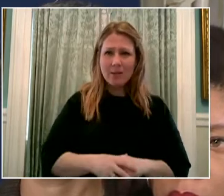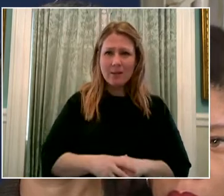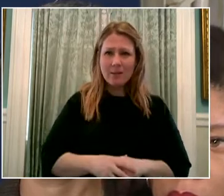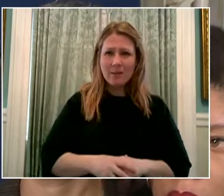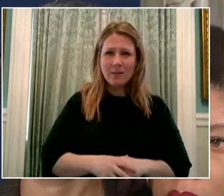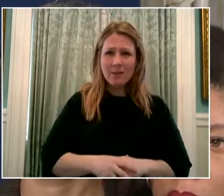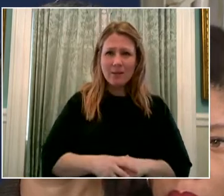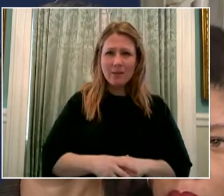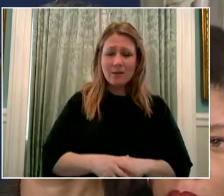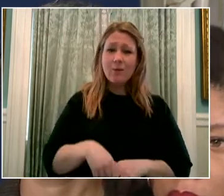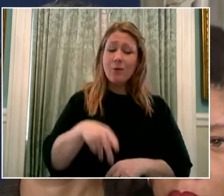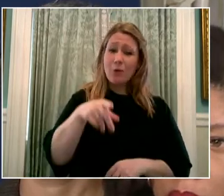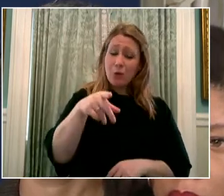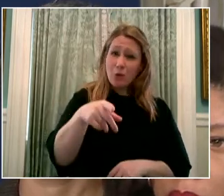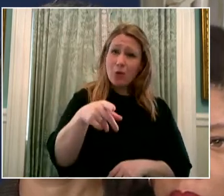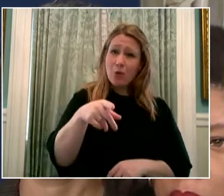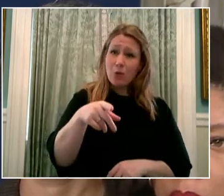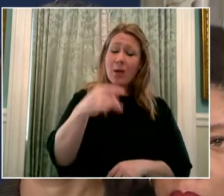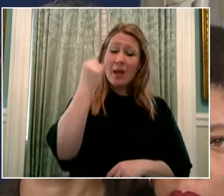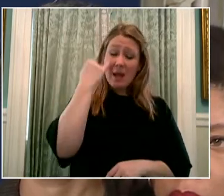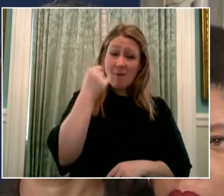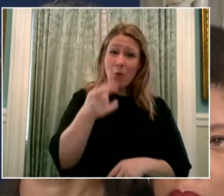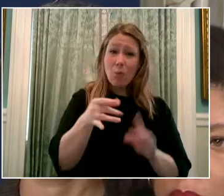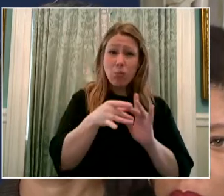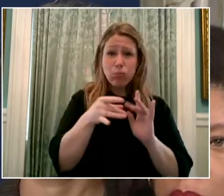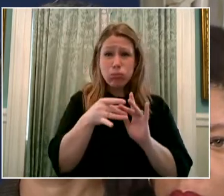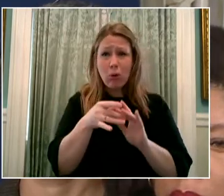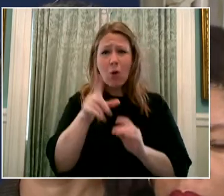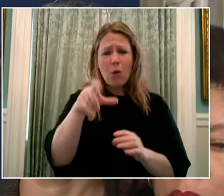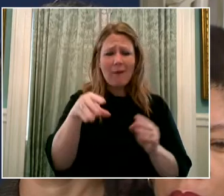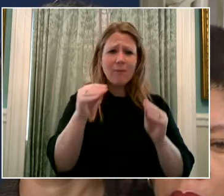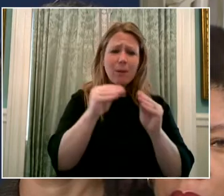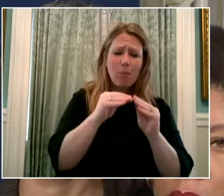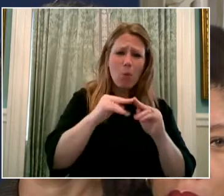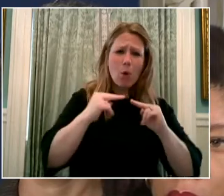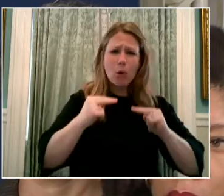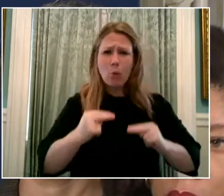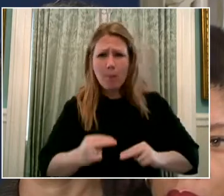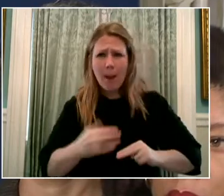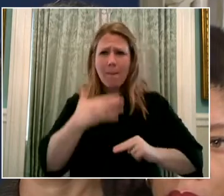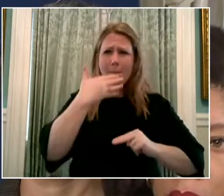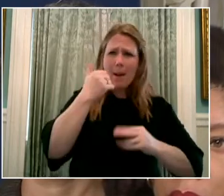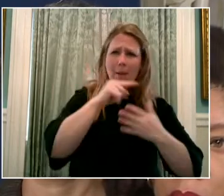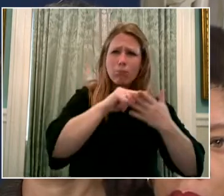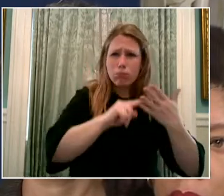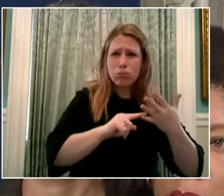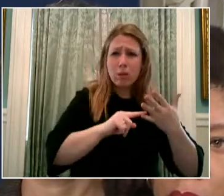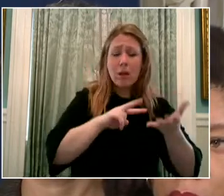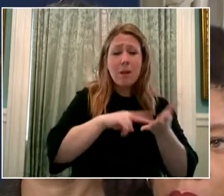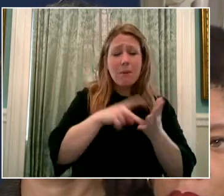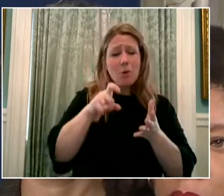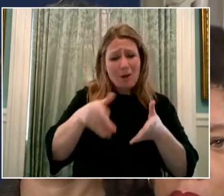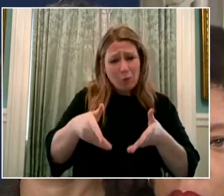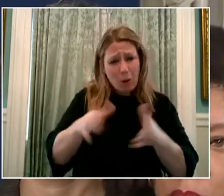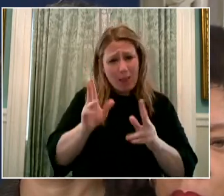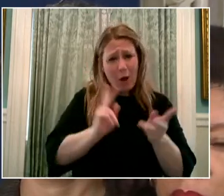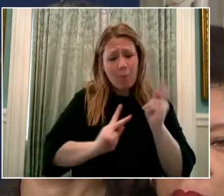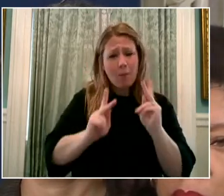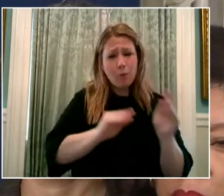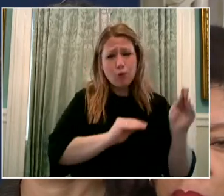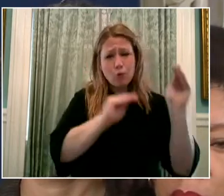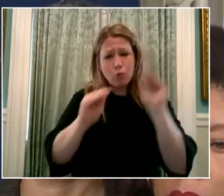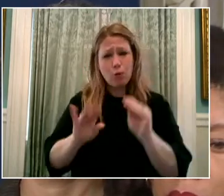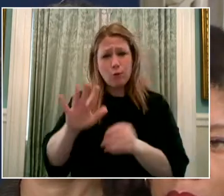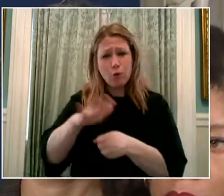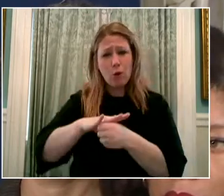you're telling us that we need to be doing this. And so we have brought down the cost substantially, and we're continuing to find.